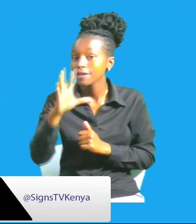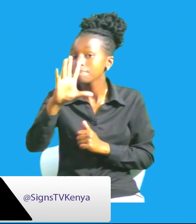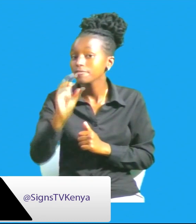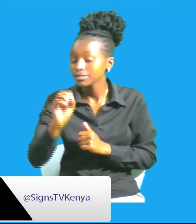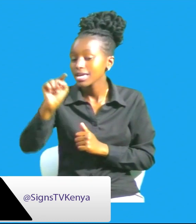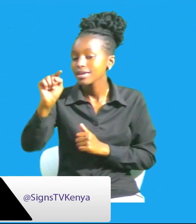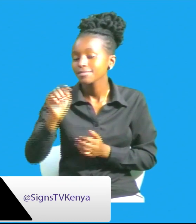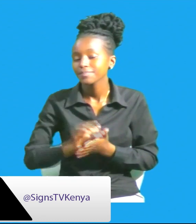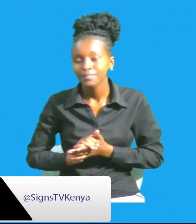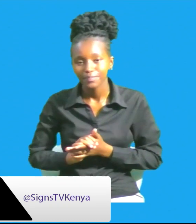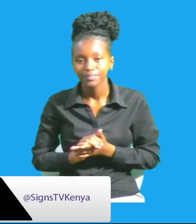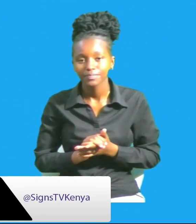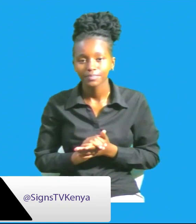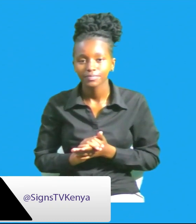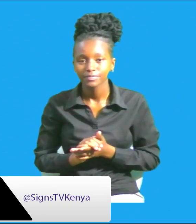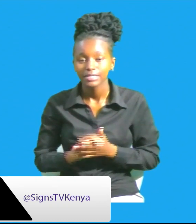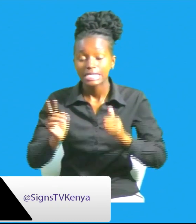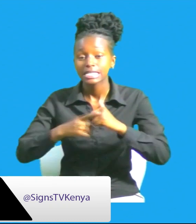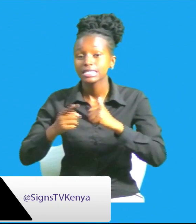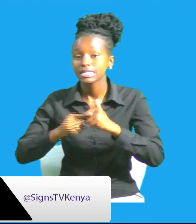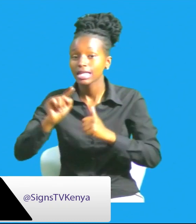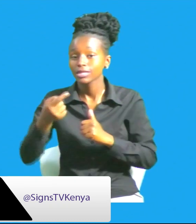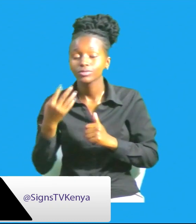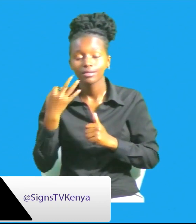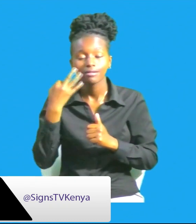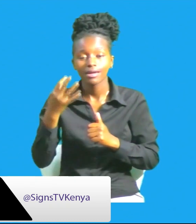66,350 Kenyan shillings. Let's take a look vile alikuwa anafanya.